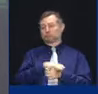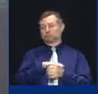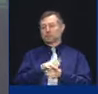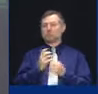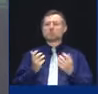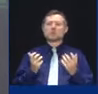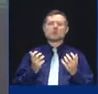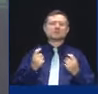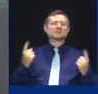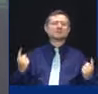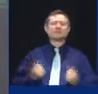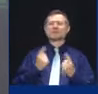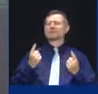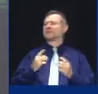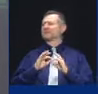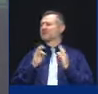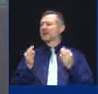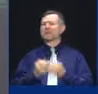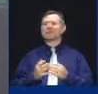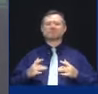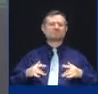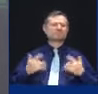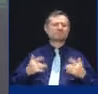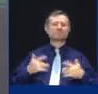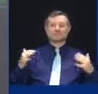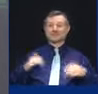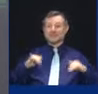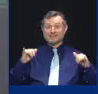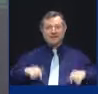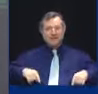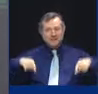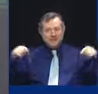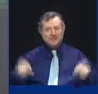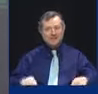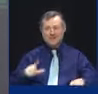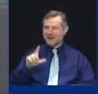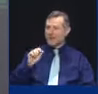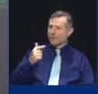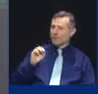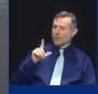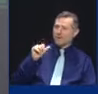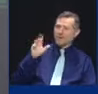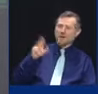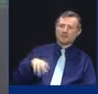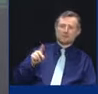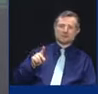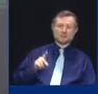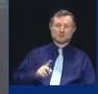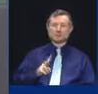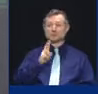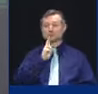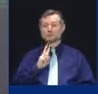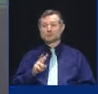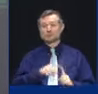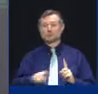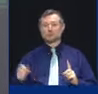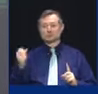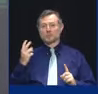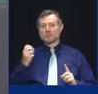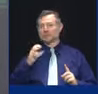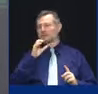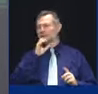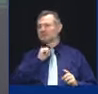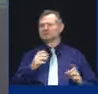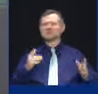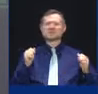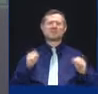a family. At Legoland New York, kids 2 to 12 and their families can build, they can play, they